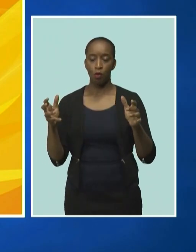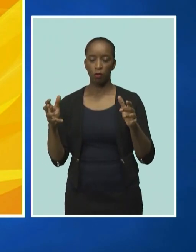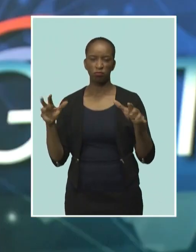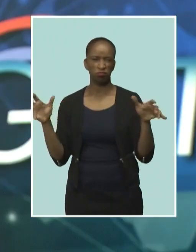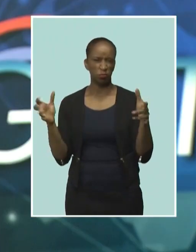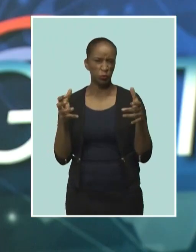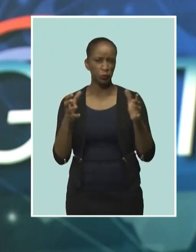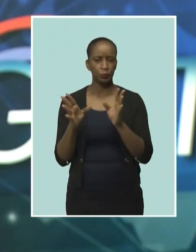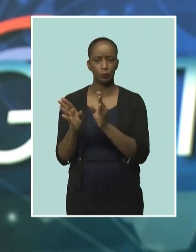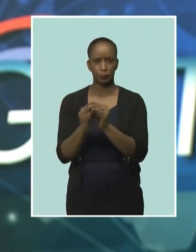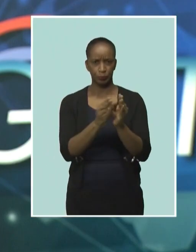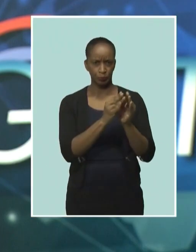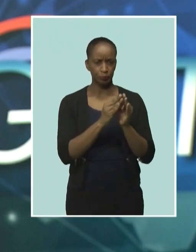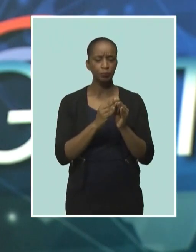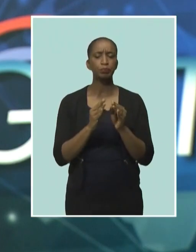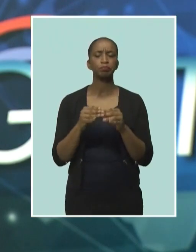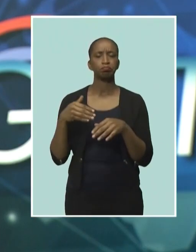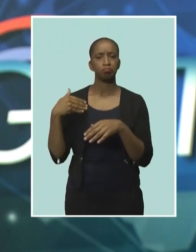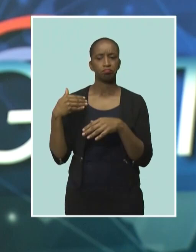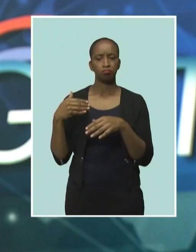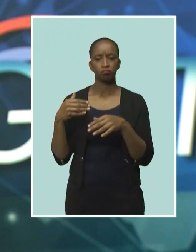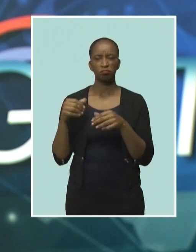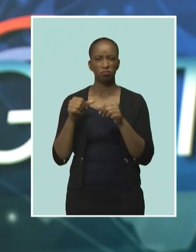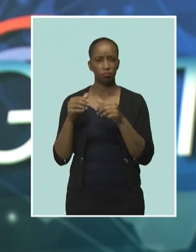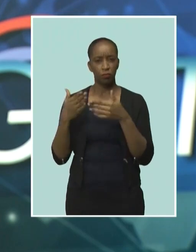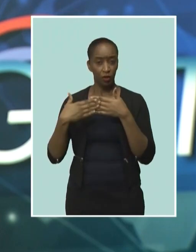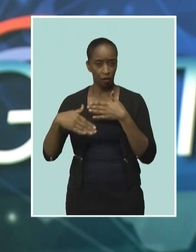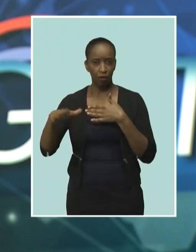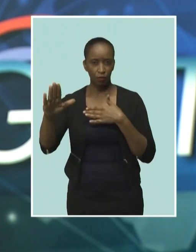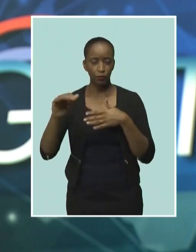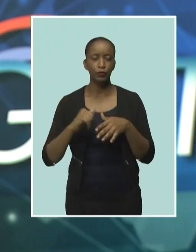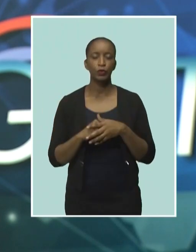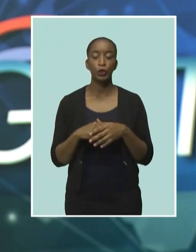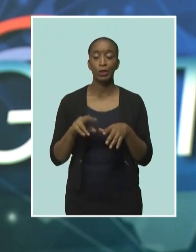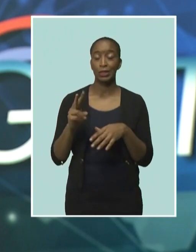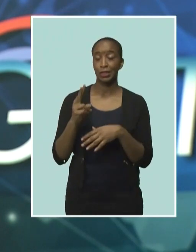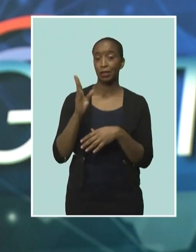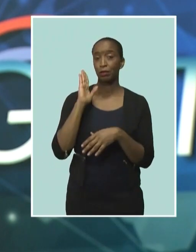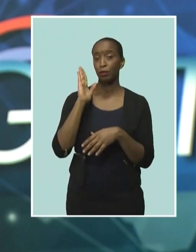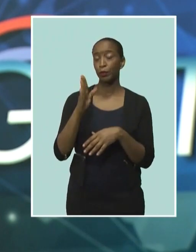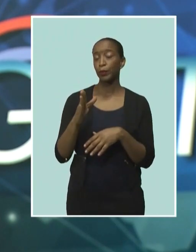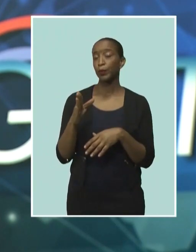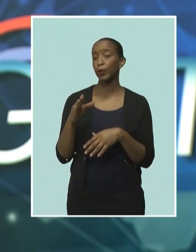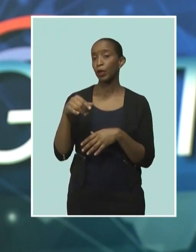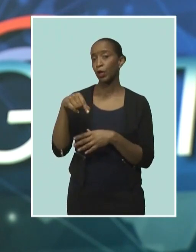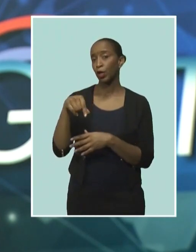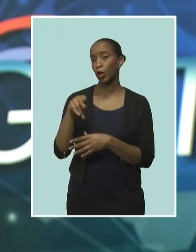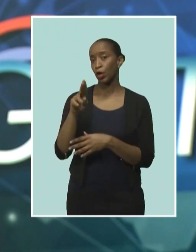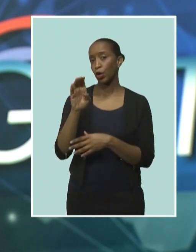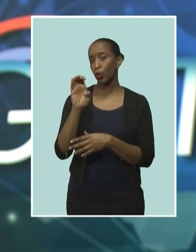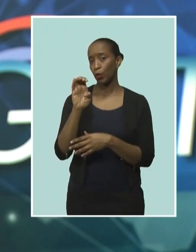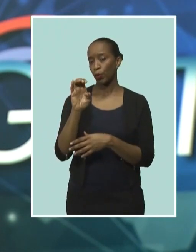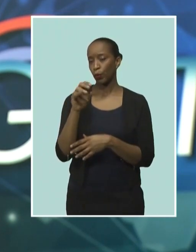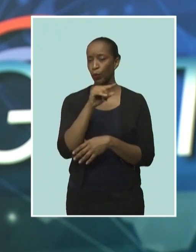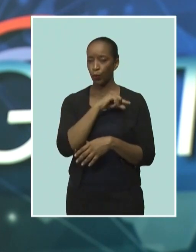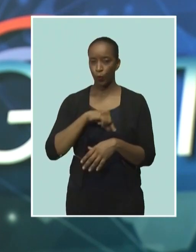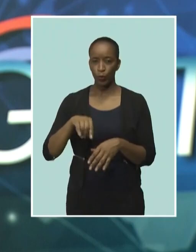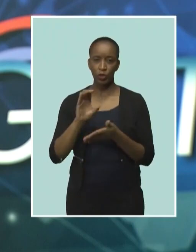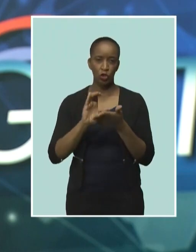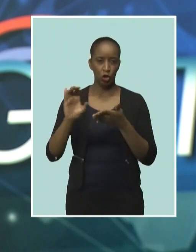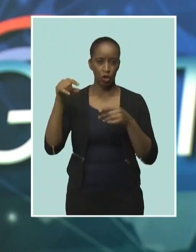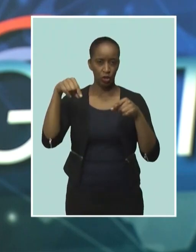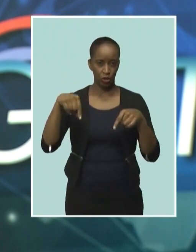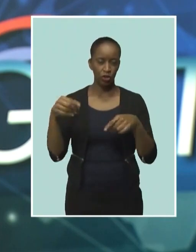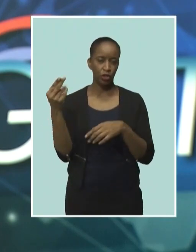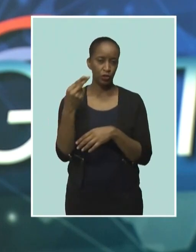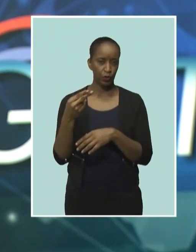Thursday. Dr. Archer Bradshaw reiterated the education system is not serving the needs of children as it should, and she notes instead of